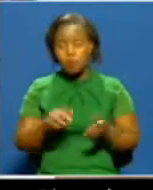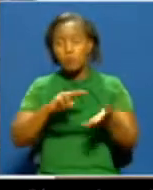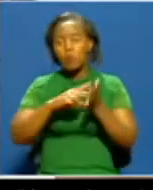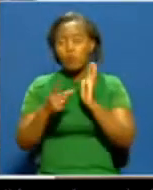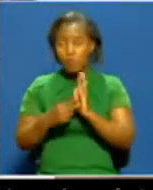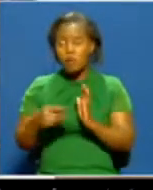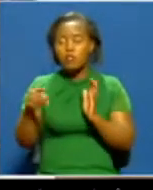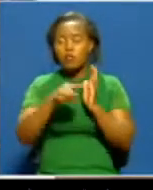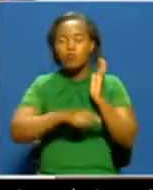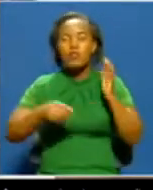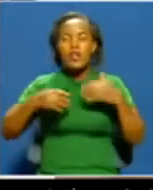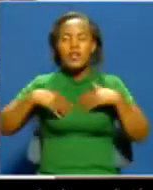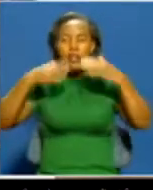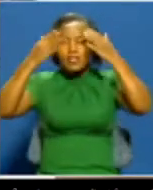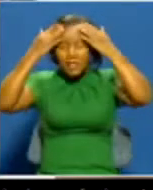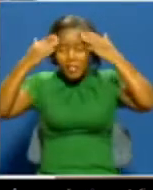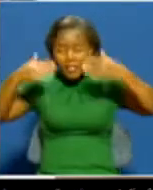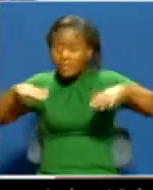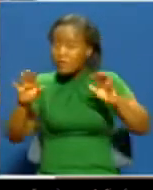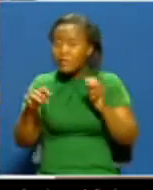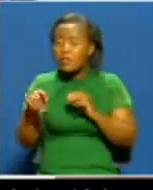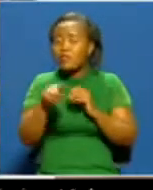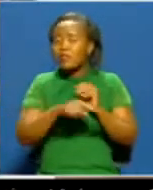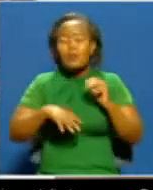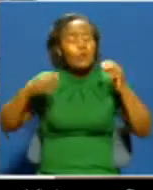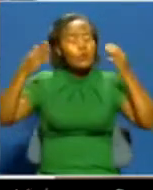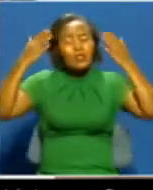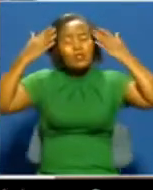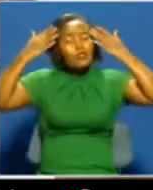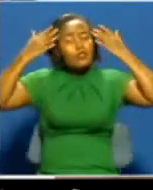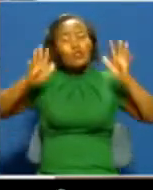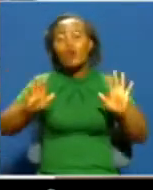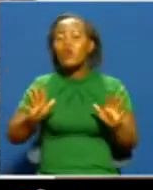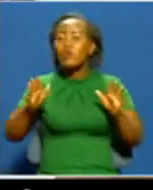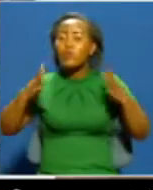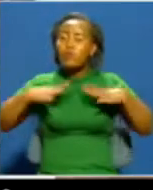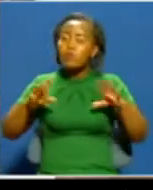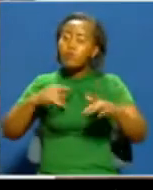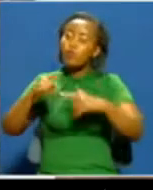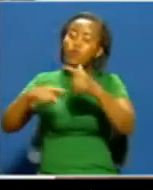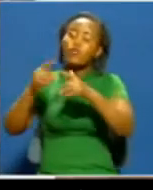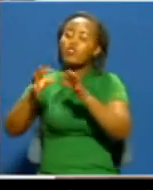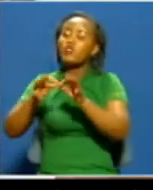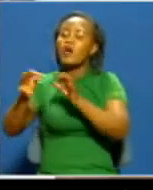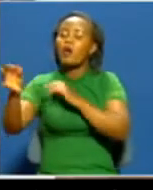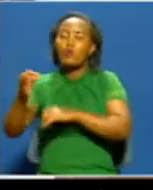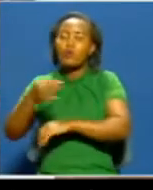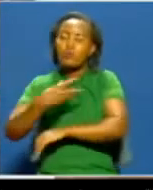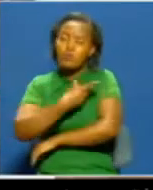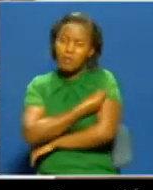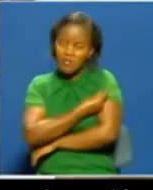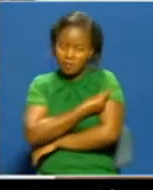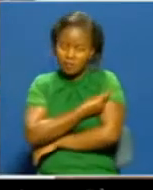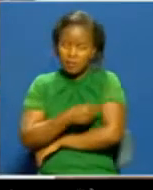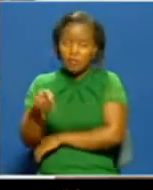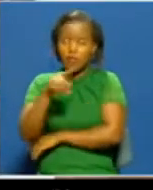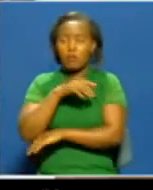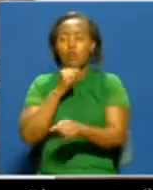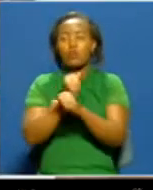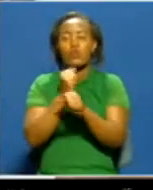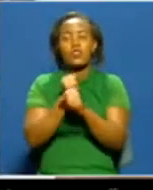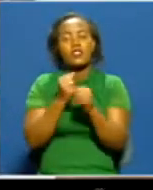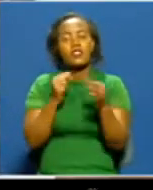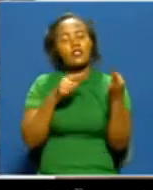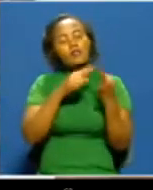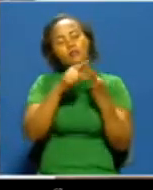realization that we don't know how long people will continue to be vaccinated for. So we need a number of things. Number one, we